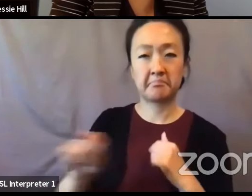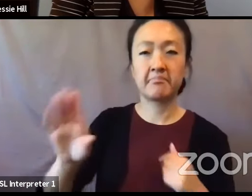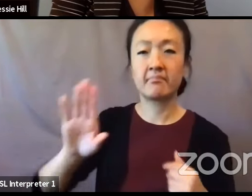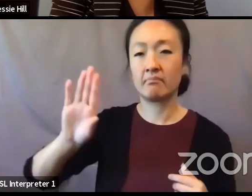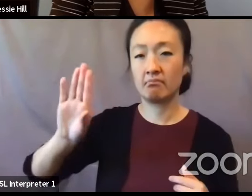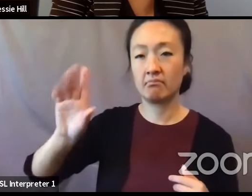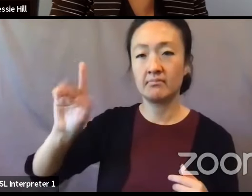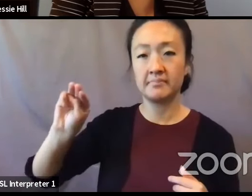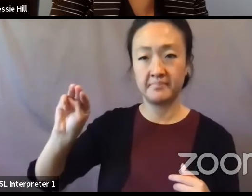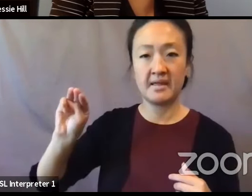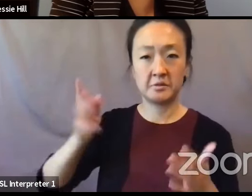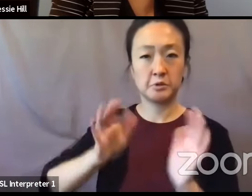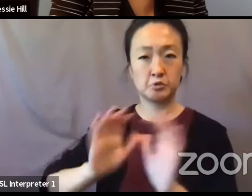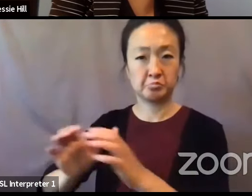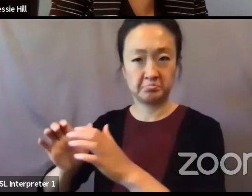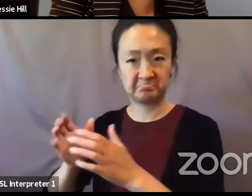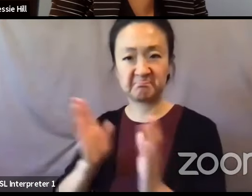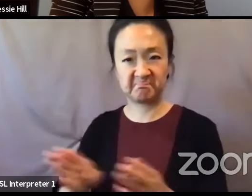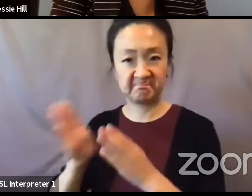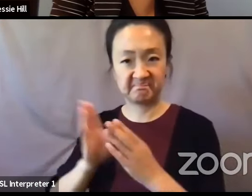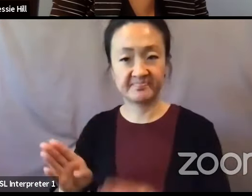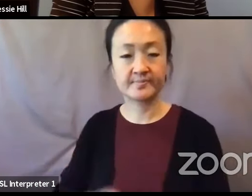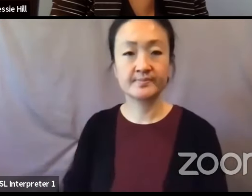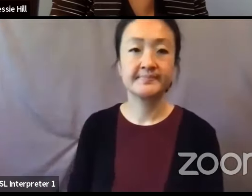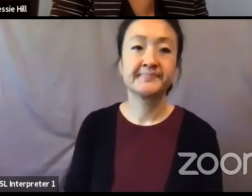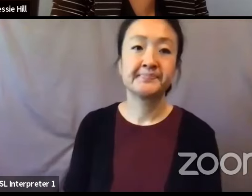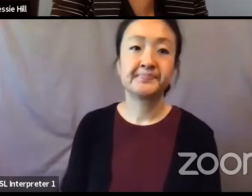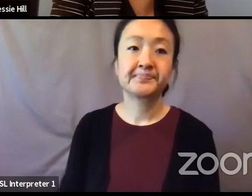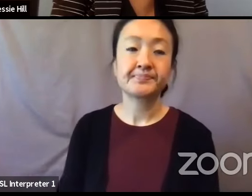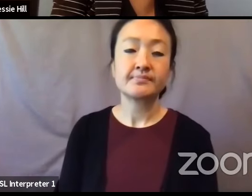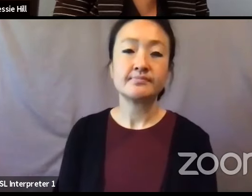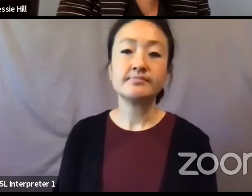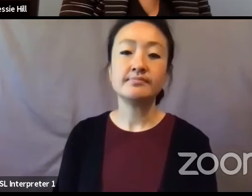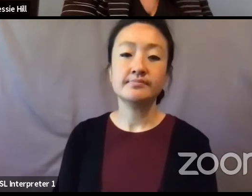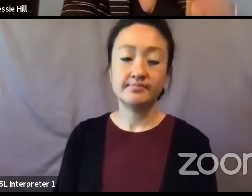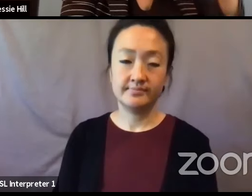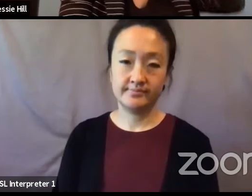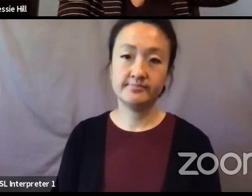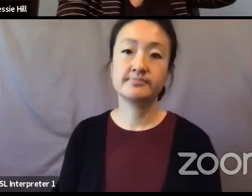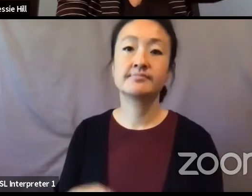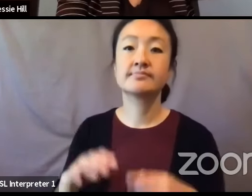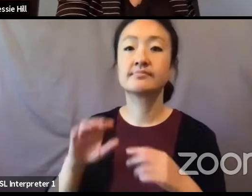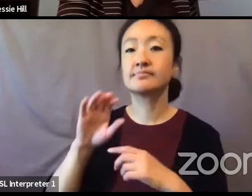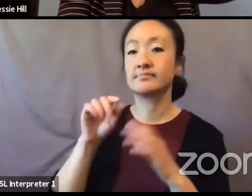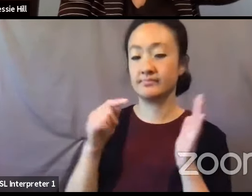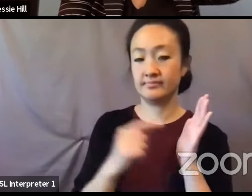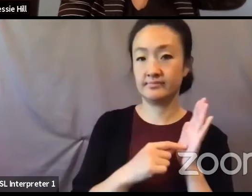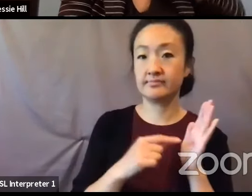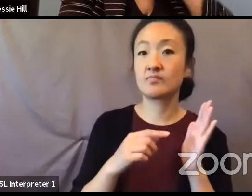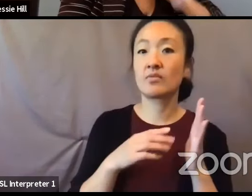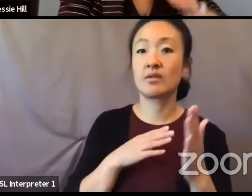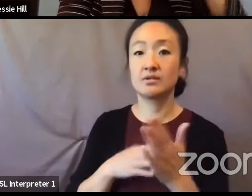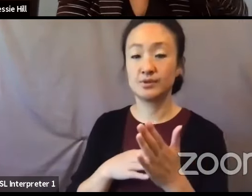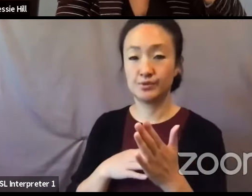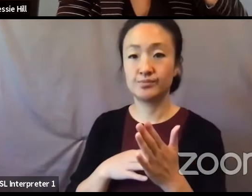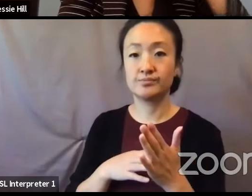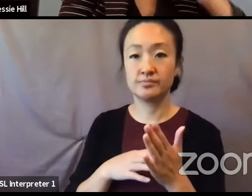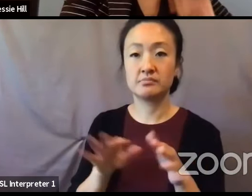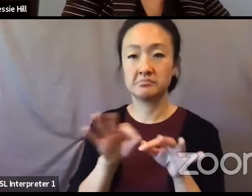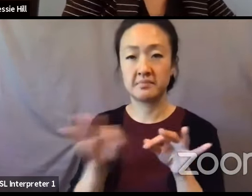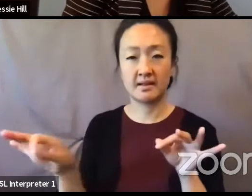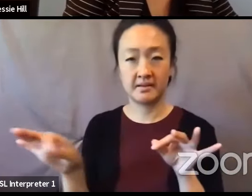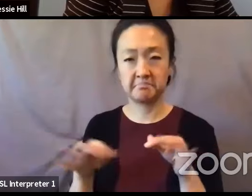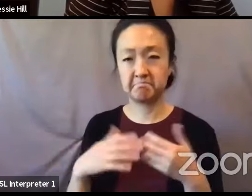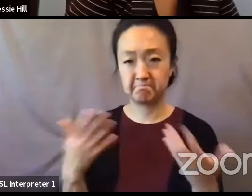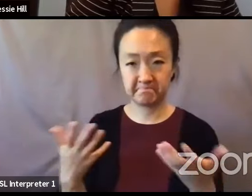groups. And according to at least the claim in a lawsuit that was filed, is that the